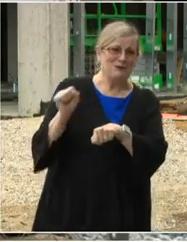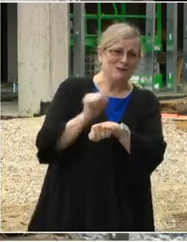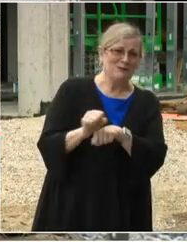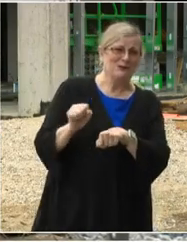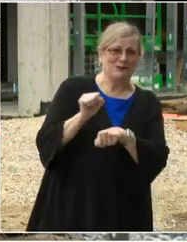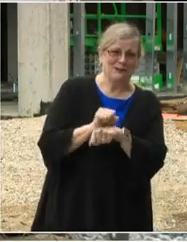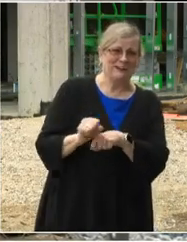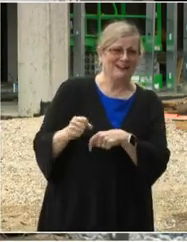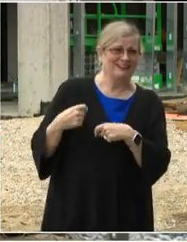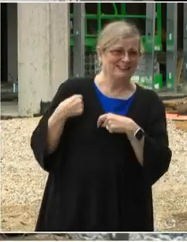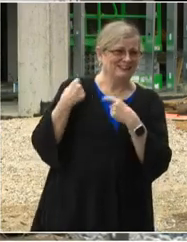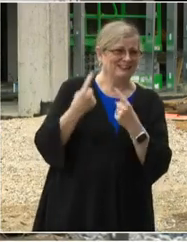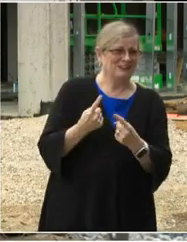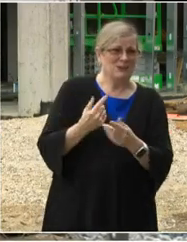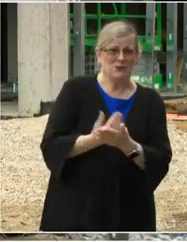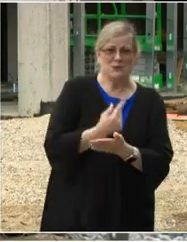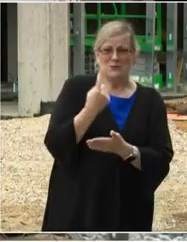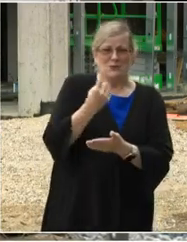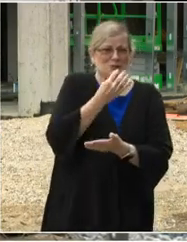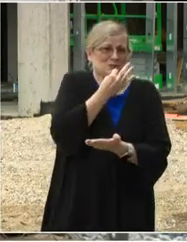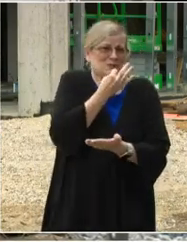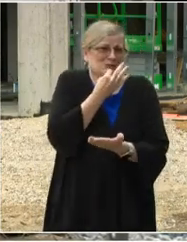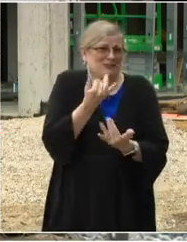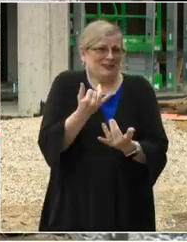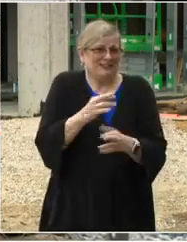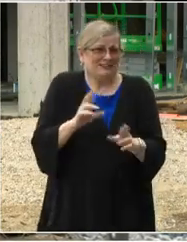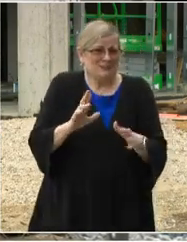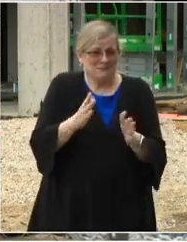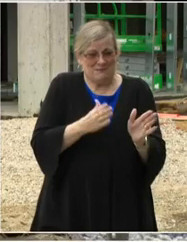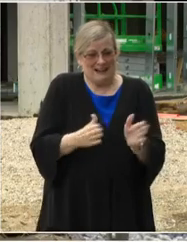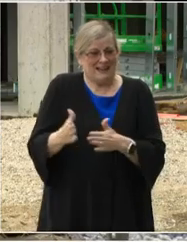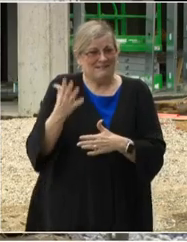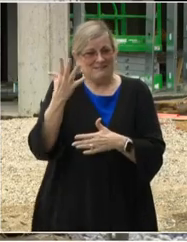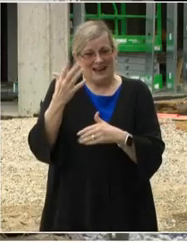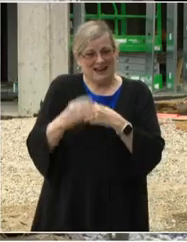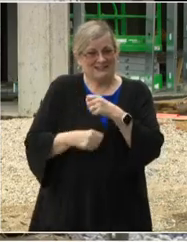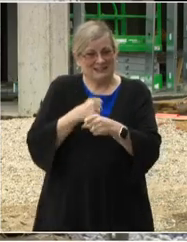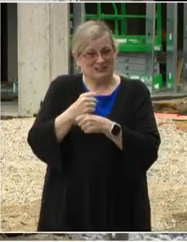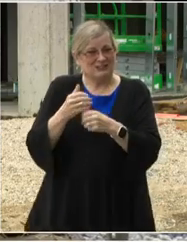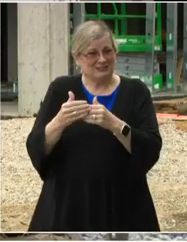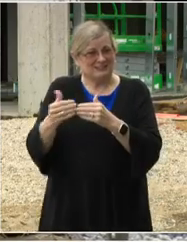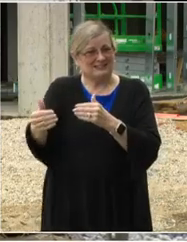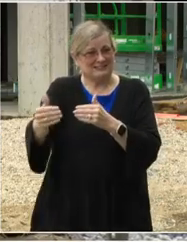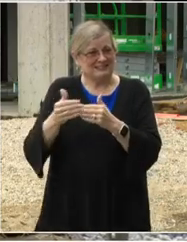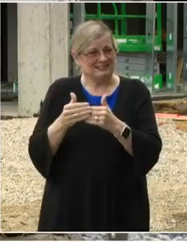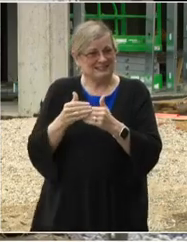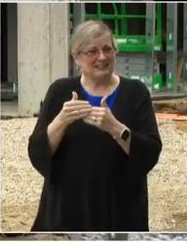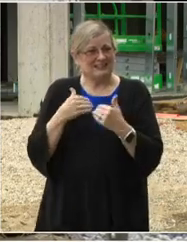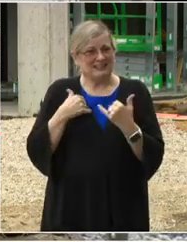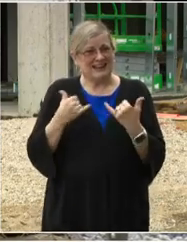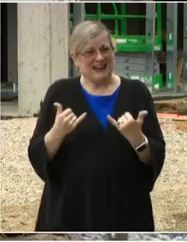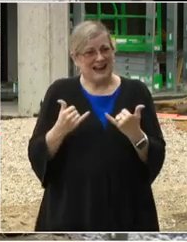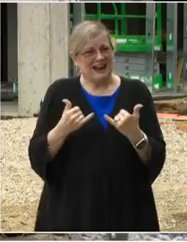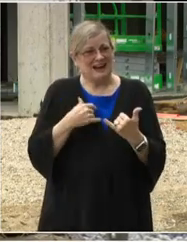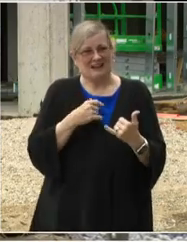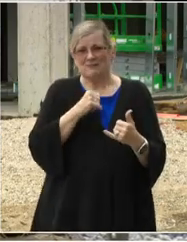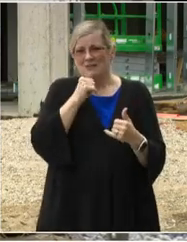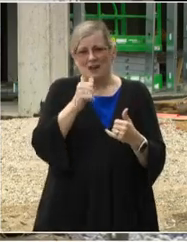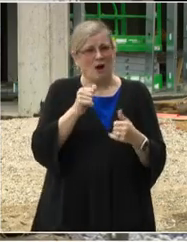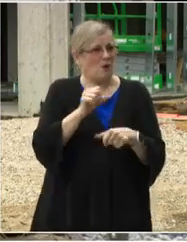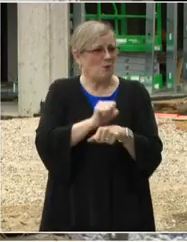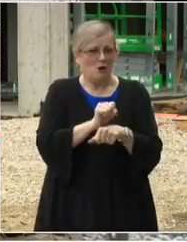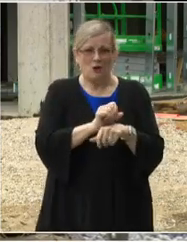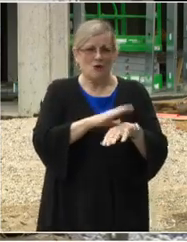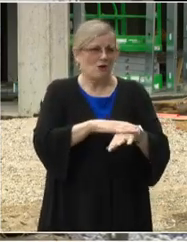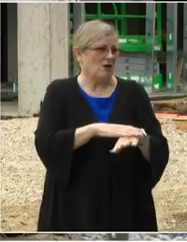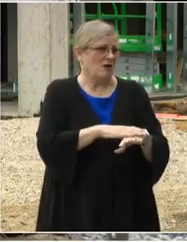coming up in 5. Okay? So everyone take a deep breath now, because this is the very short period of time when we are not working on the comprehensive